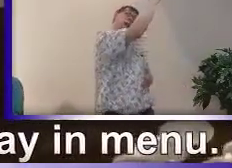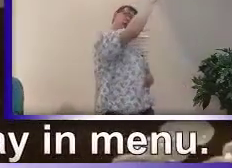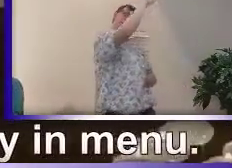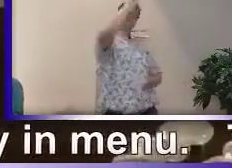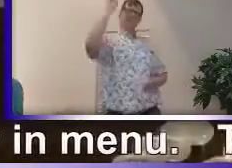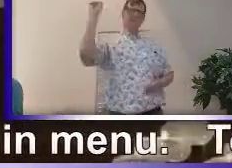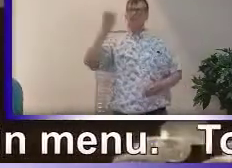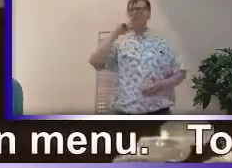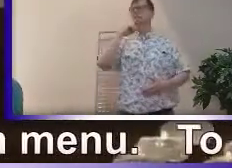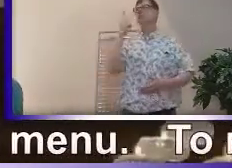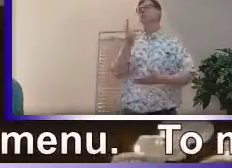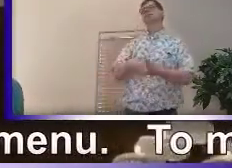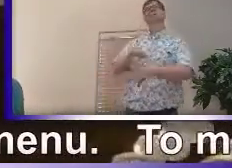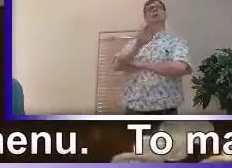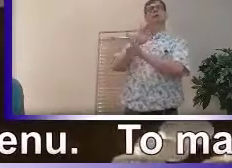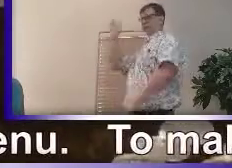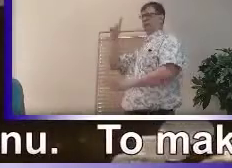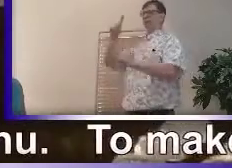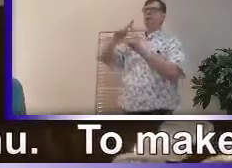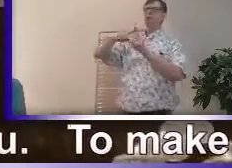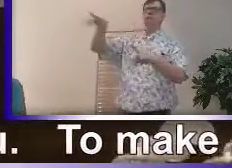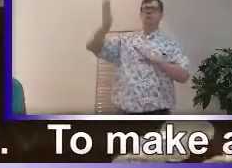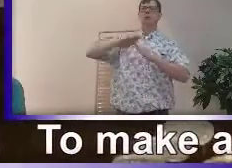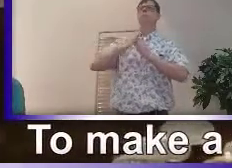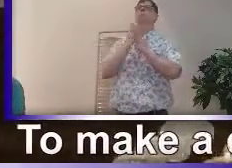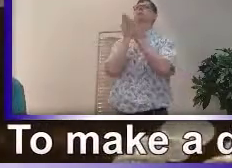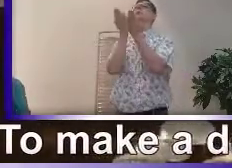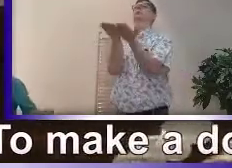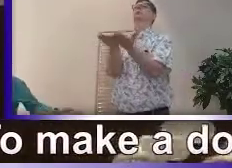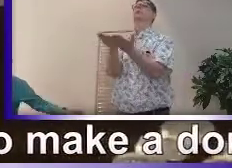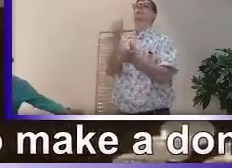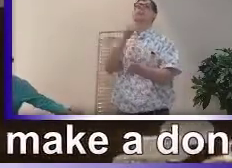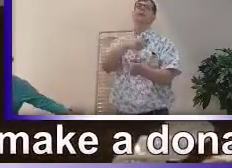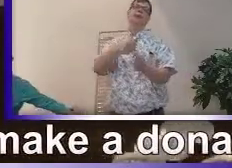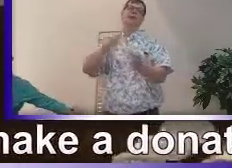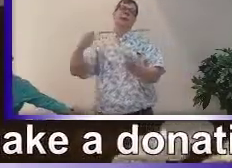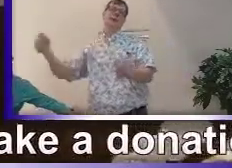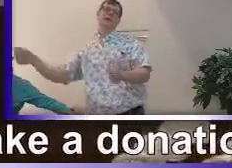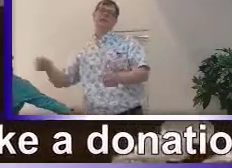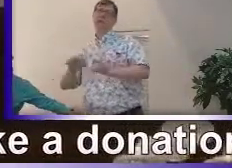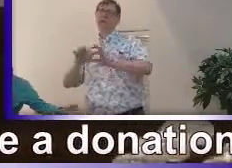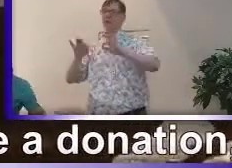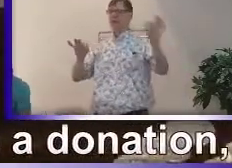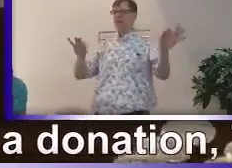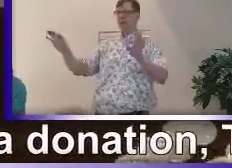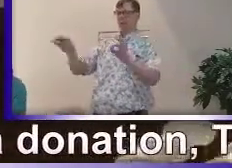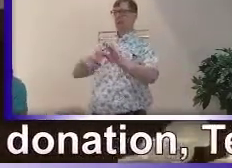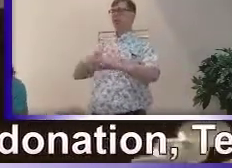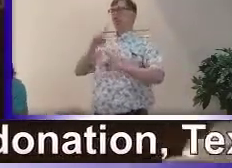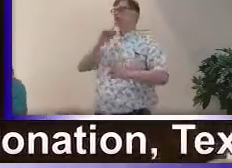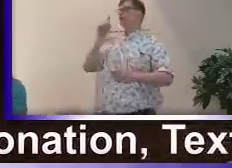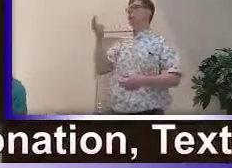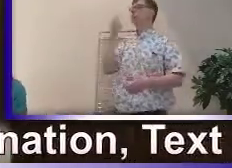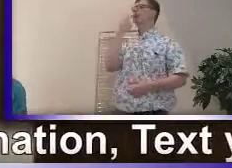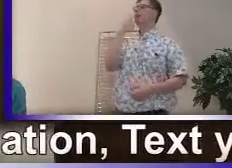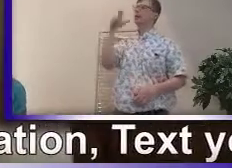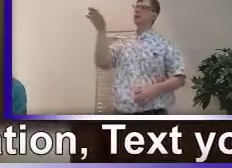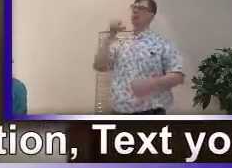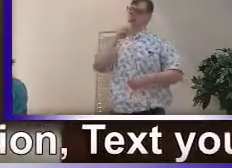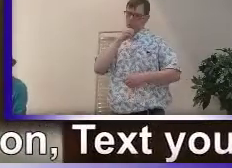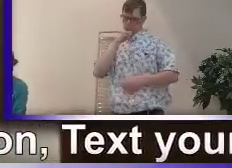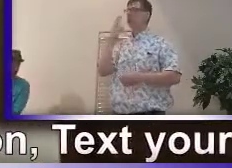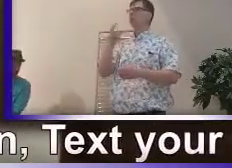of your life. It's what you eat, it's what you drink, it's what you do with your money, it's what you do with the space in your